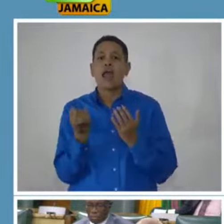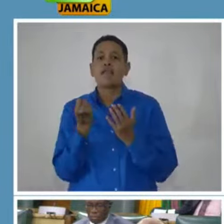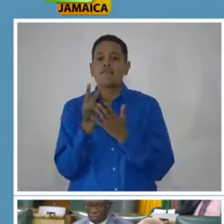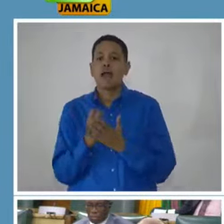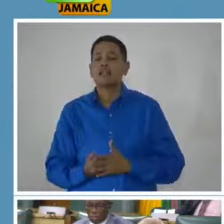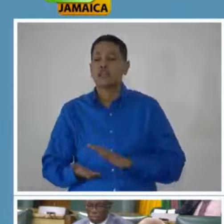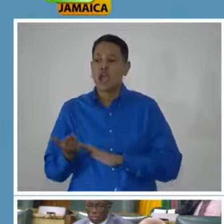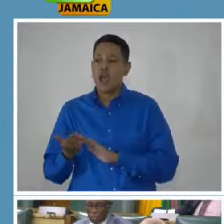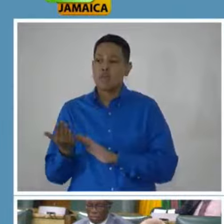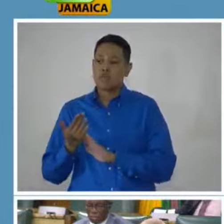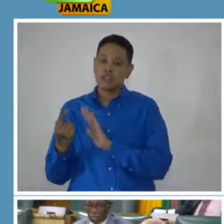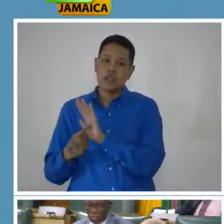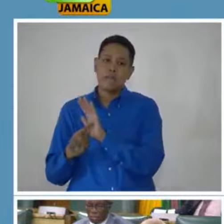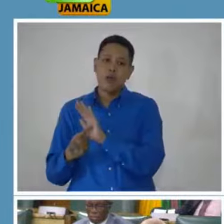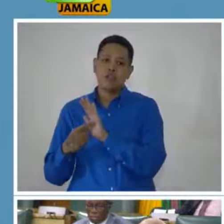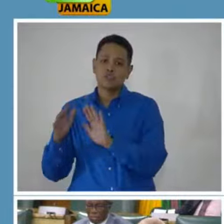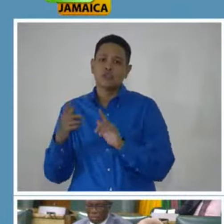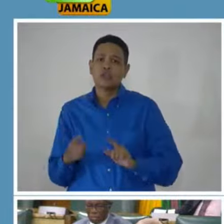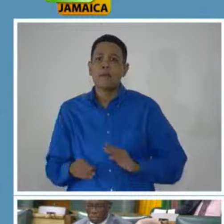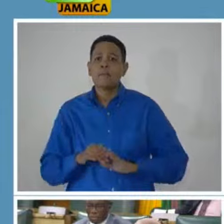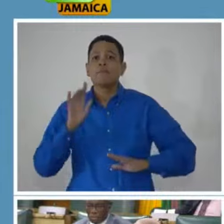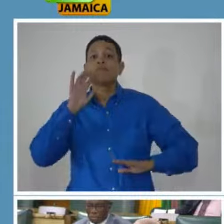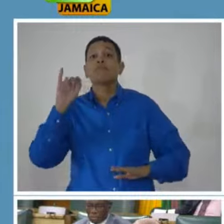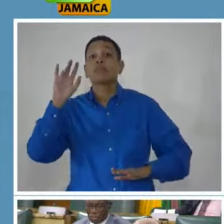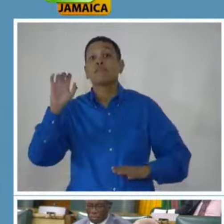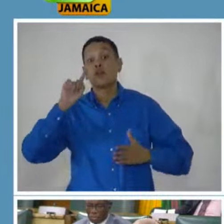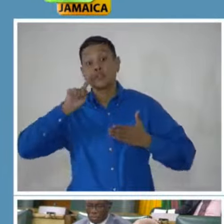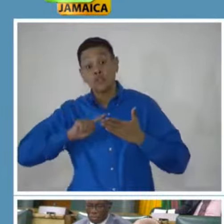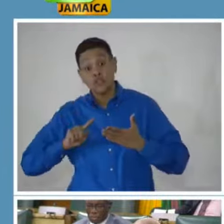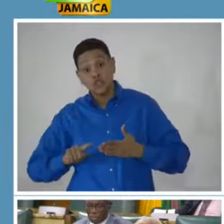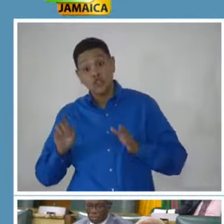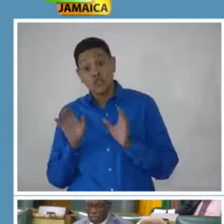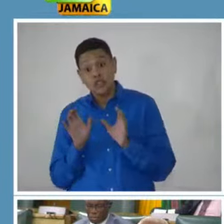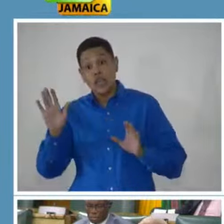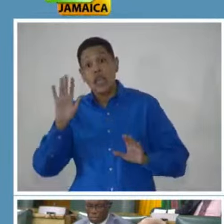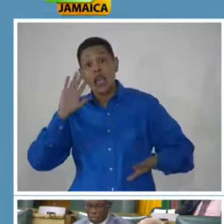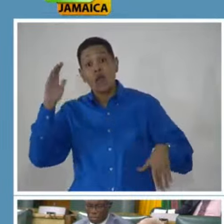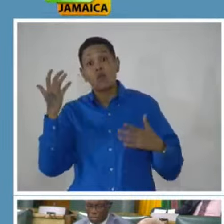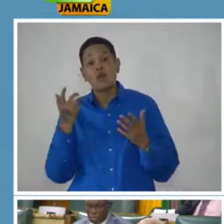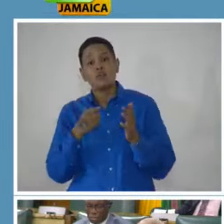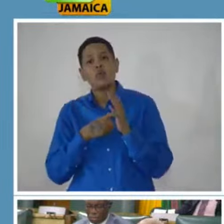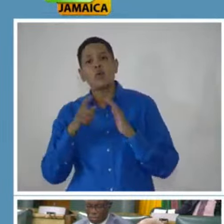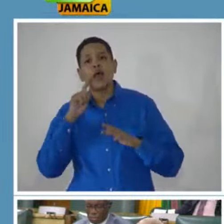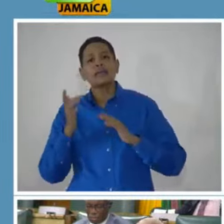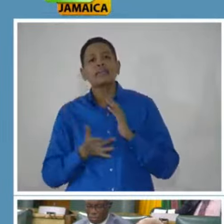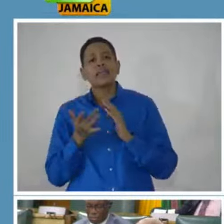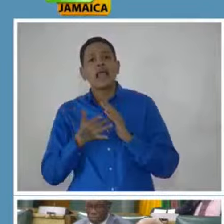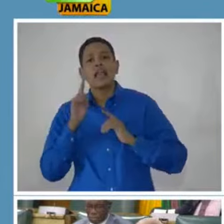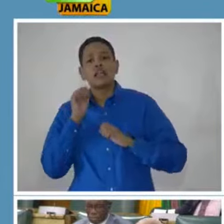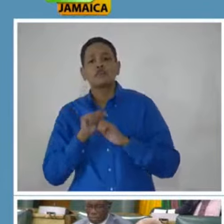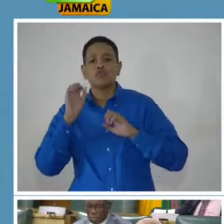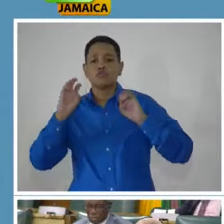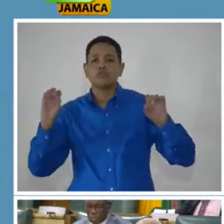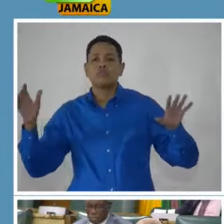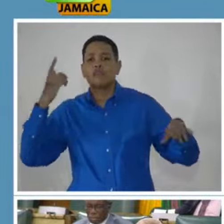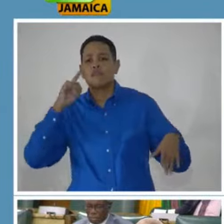validation operation modules, invoice verification, and will require technology to be